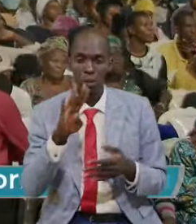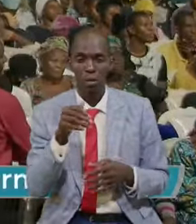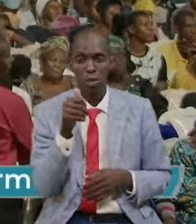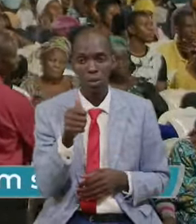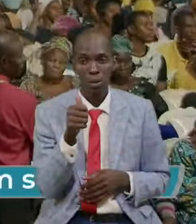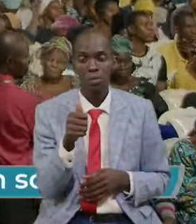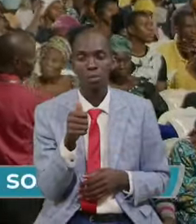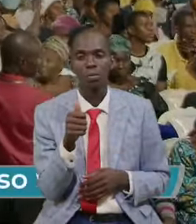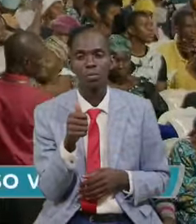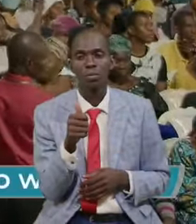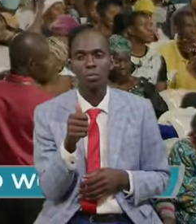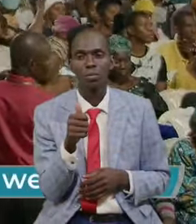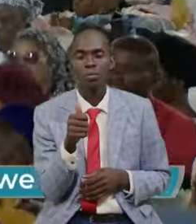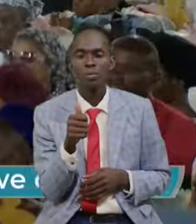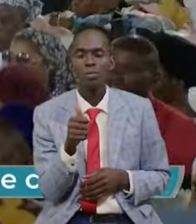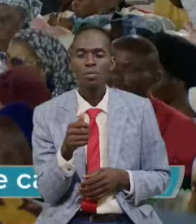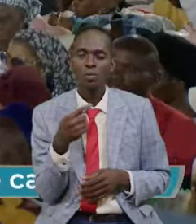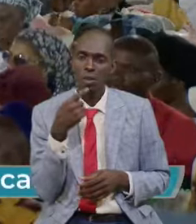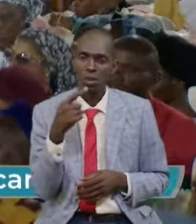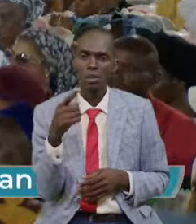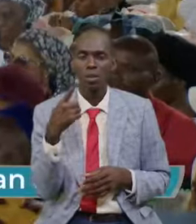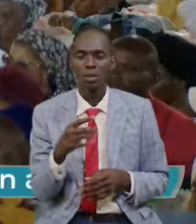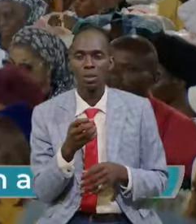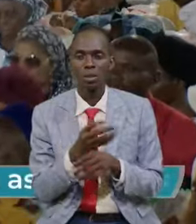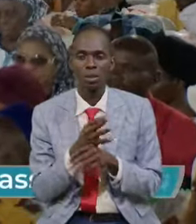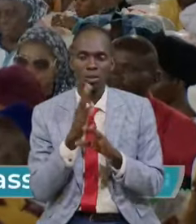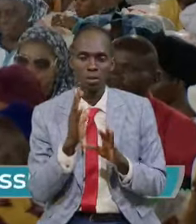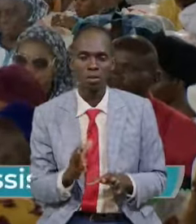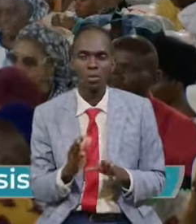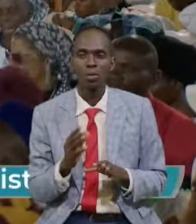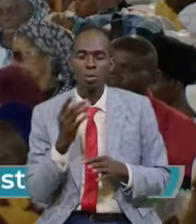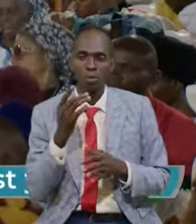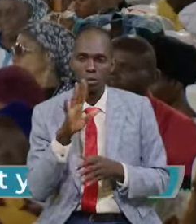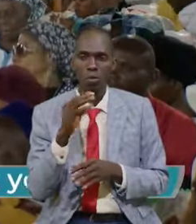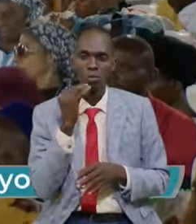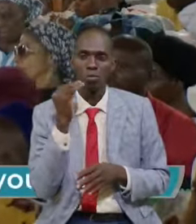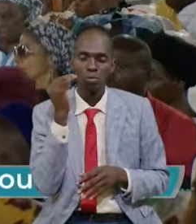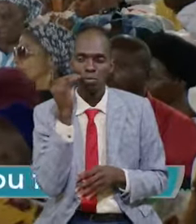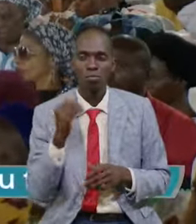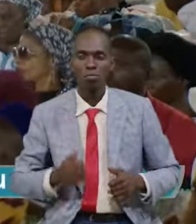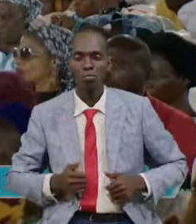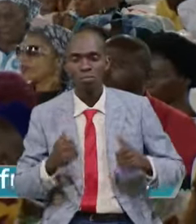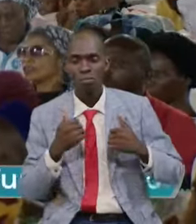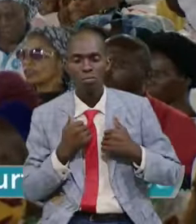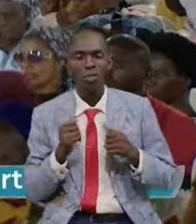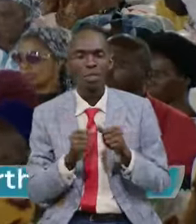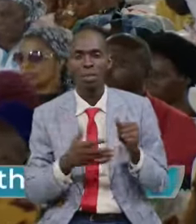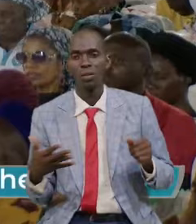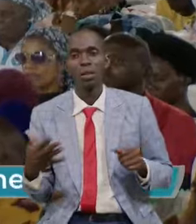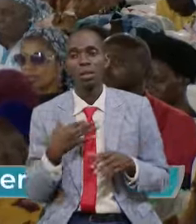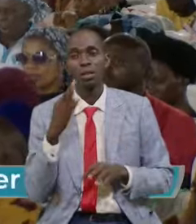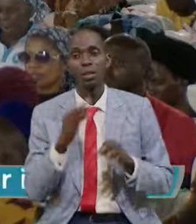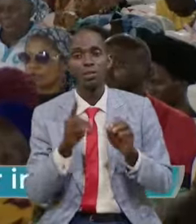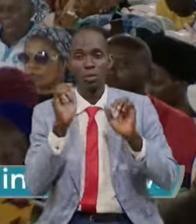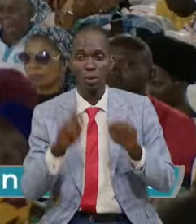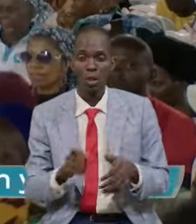take all the details and write in capital letters. For those who can write, help them